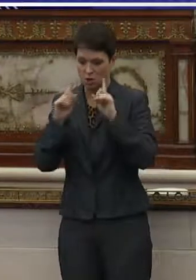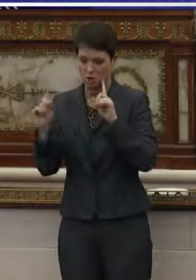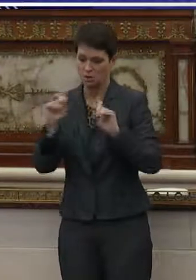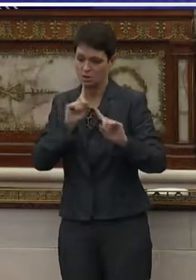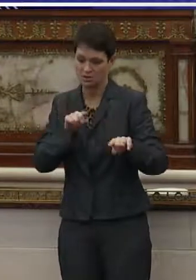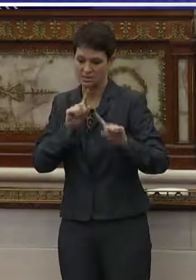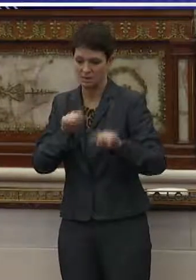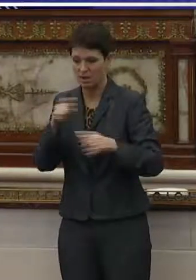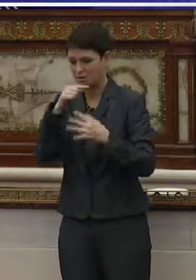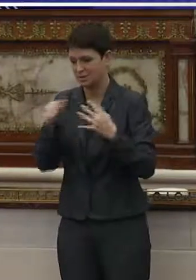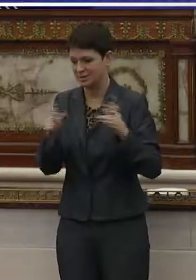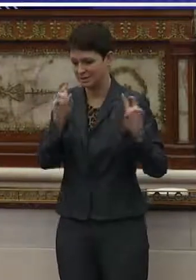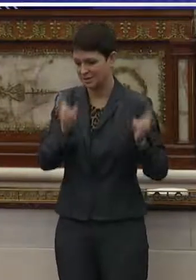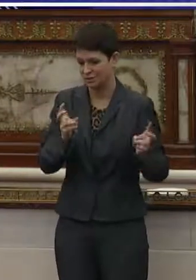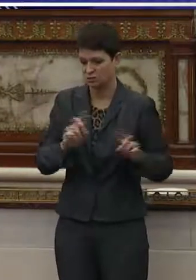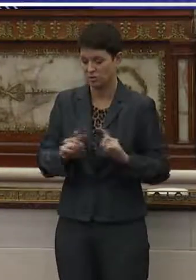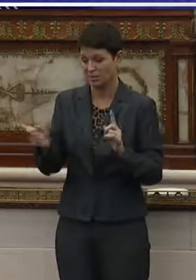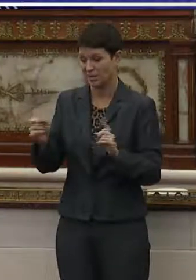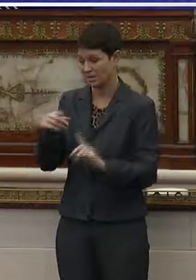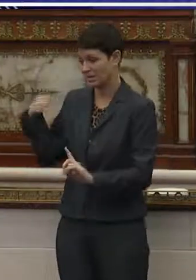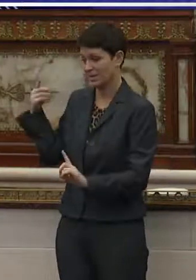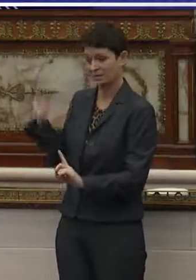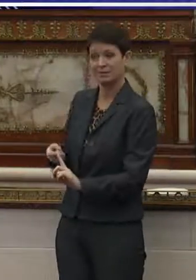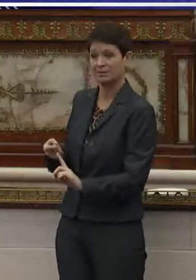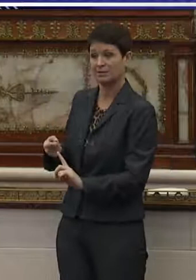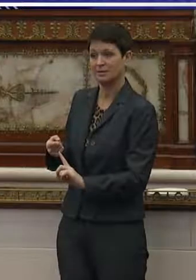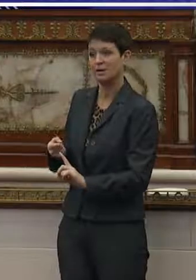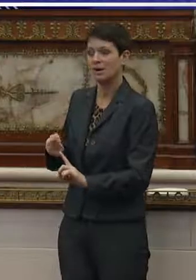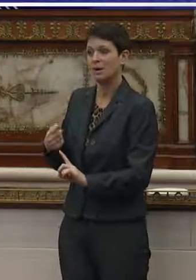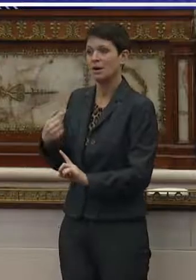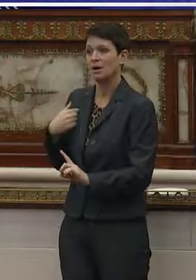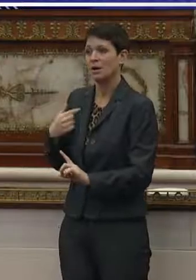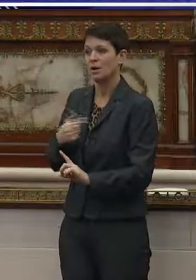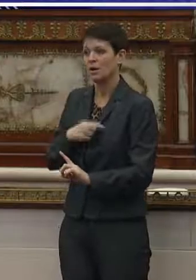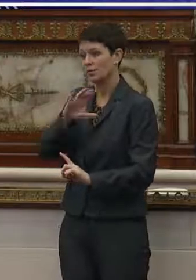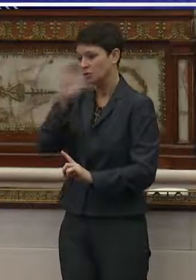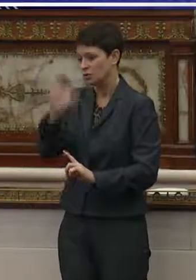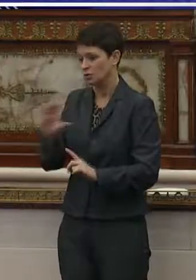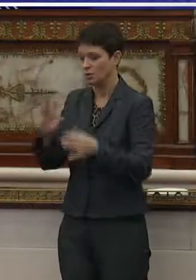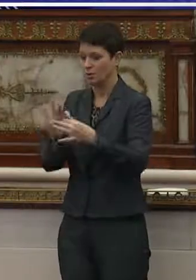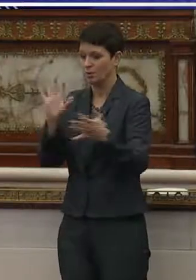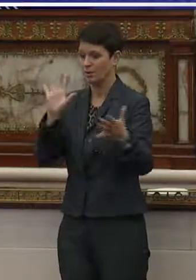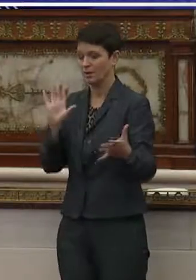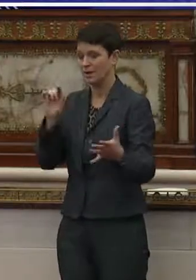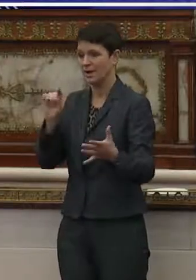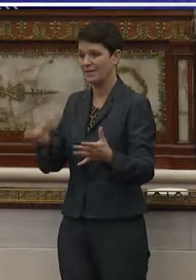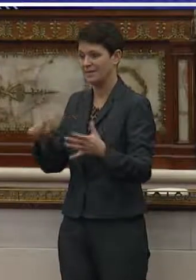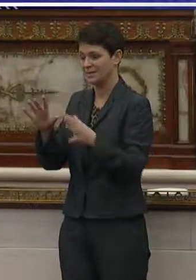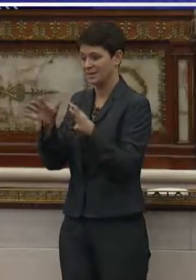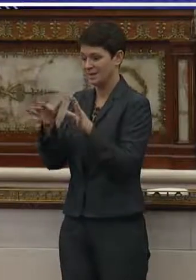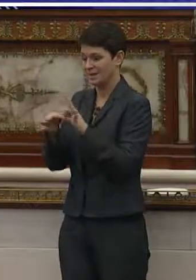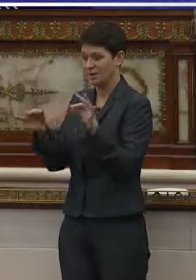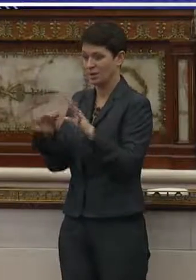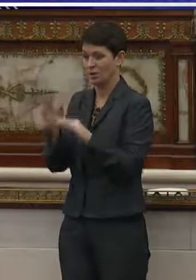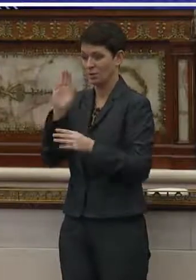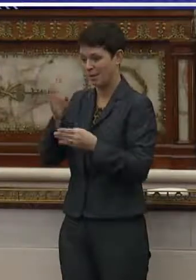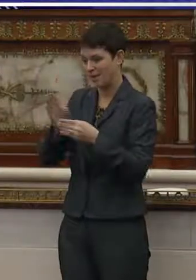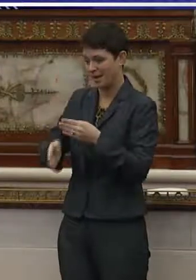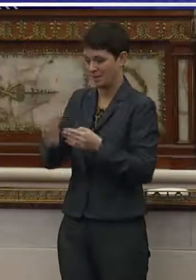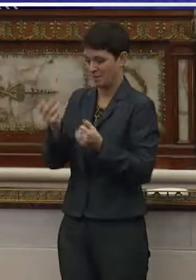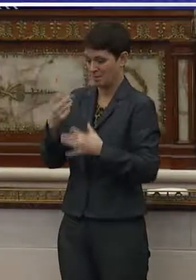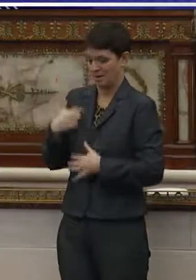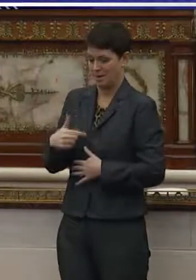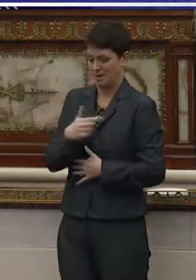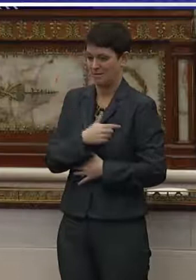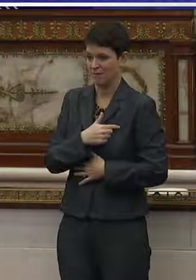to some of those issues. But at the end of the day, we're going to get off this Zoom, and then this hearing is going to end. And a lot of us as council members